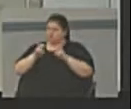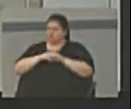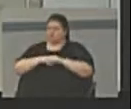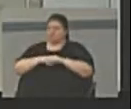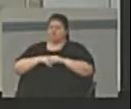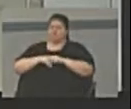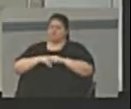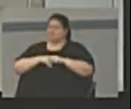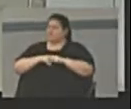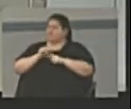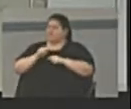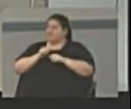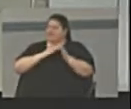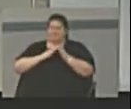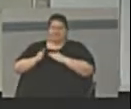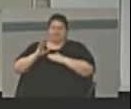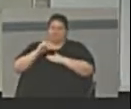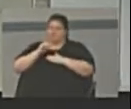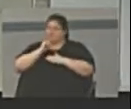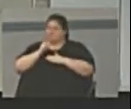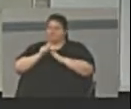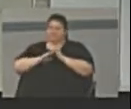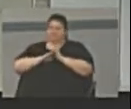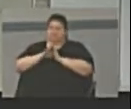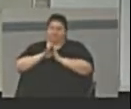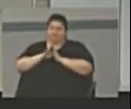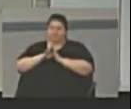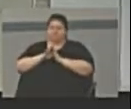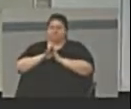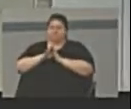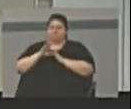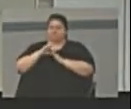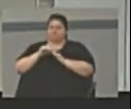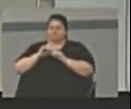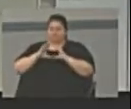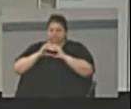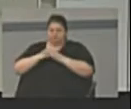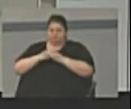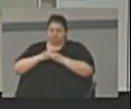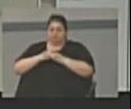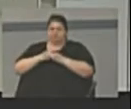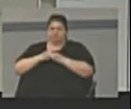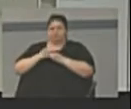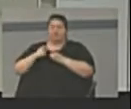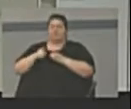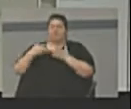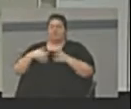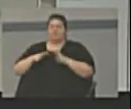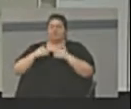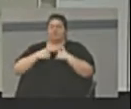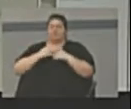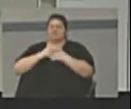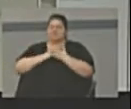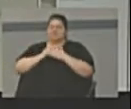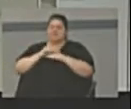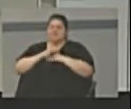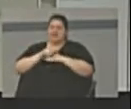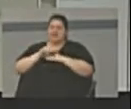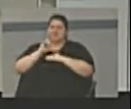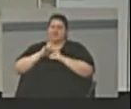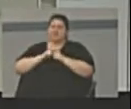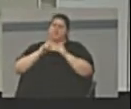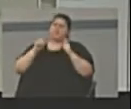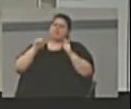This plan is not going to be developed in a vacuum, and we already have some initial guidance on big picture